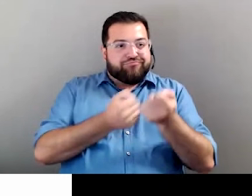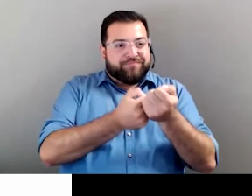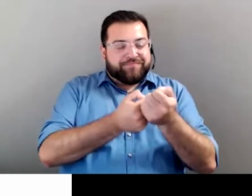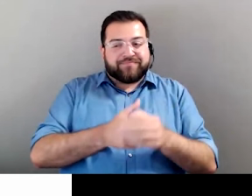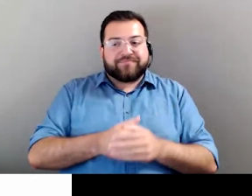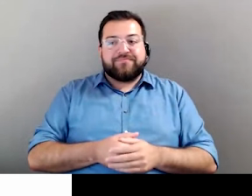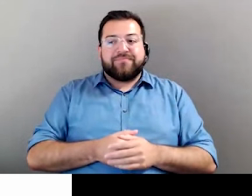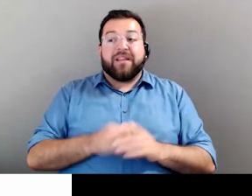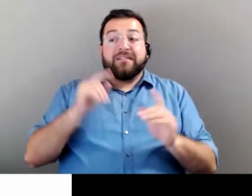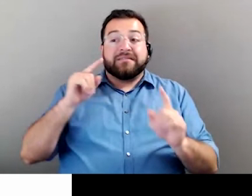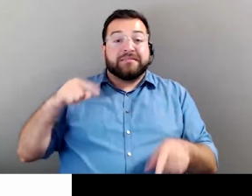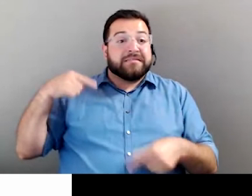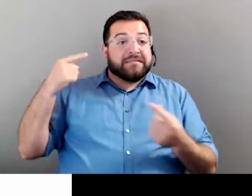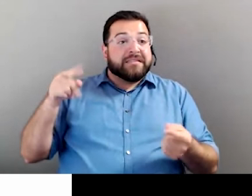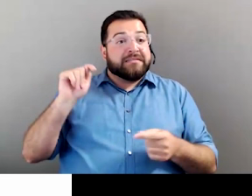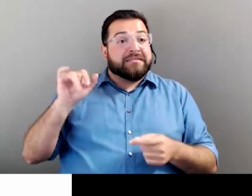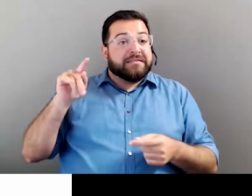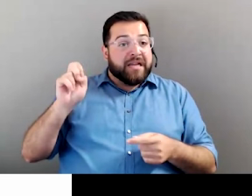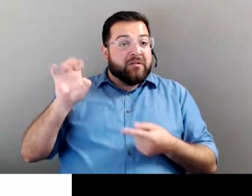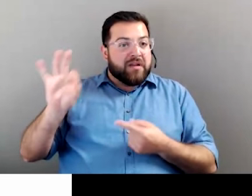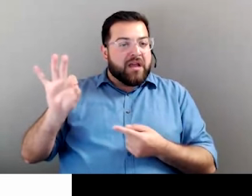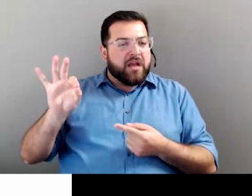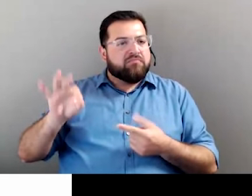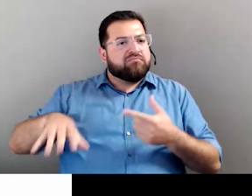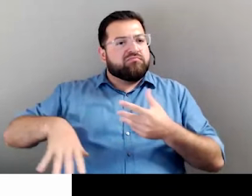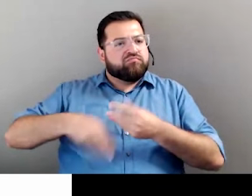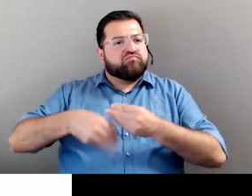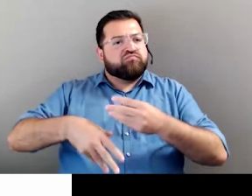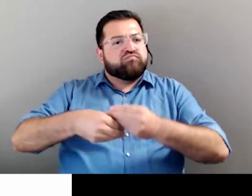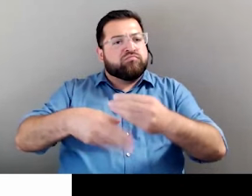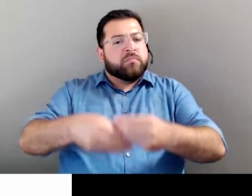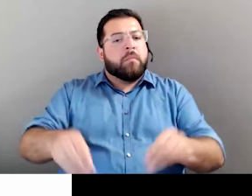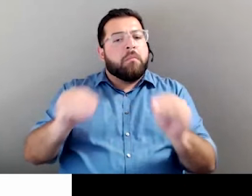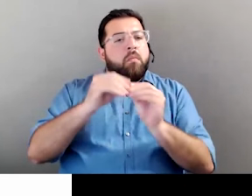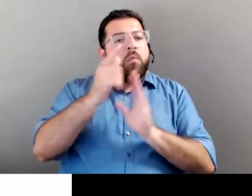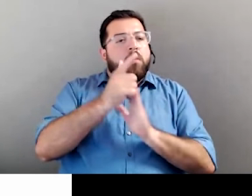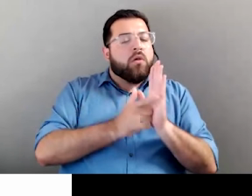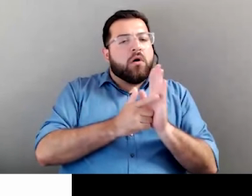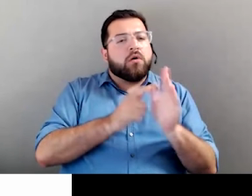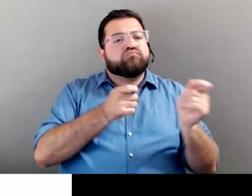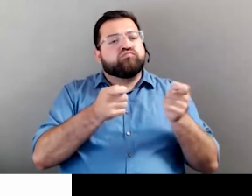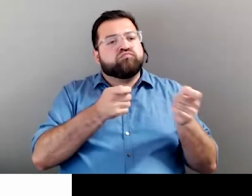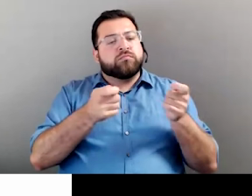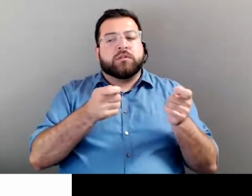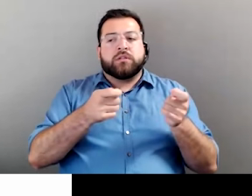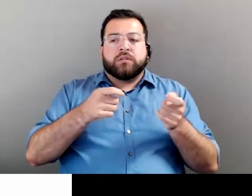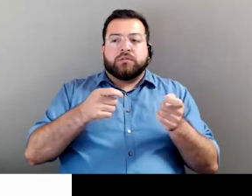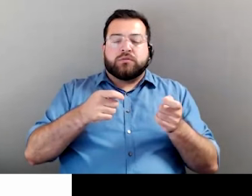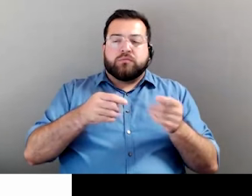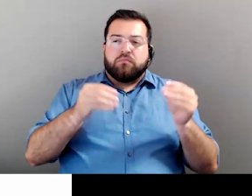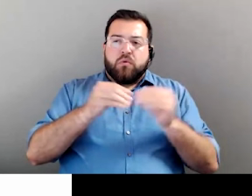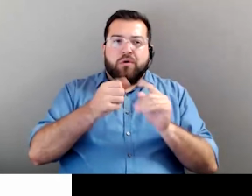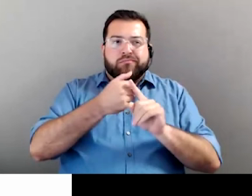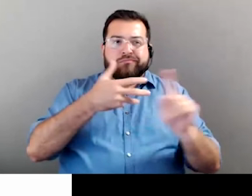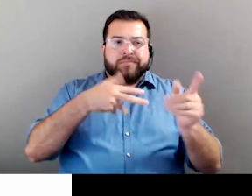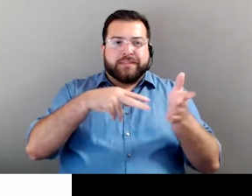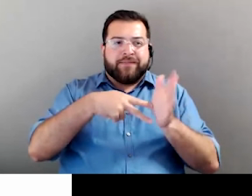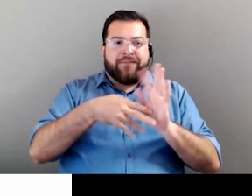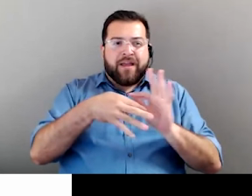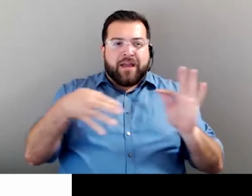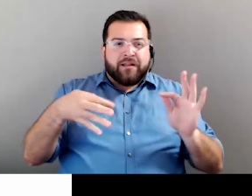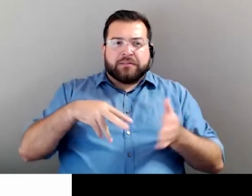had been additional laws and regulations that have been enacted to further define what it is and kind of